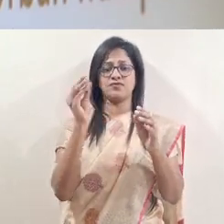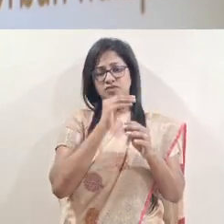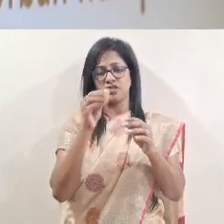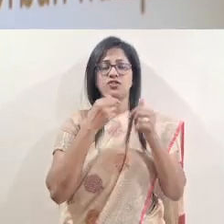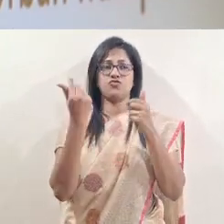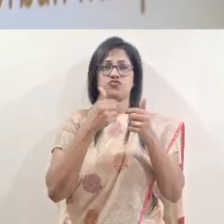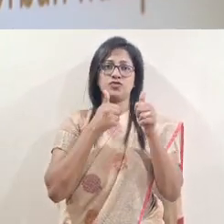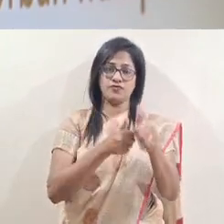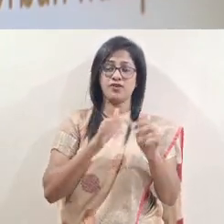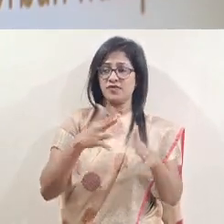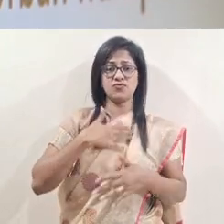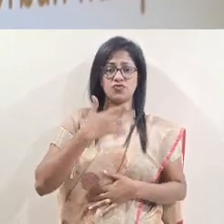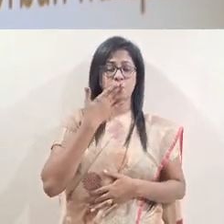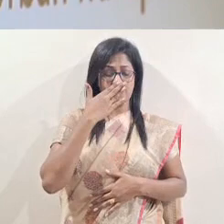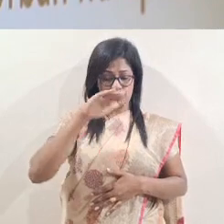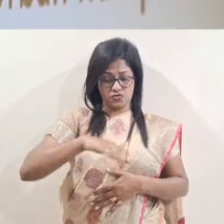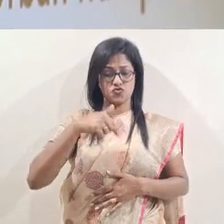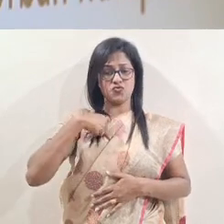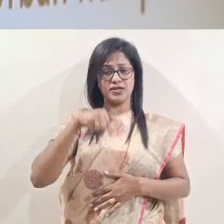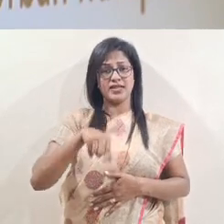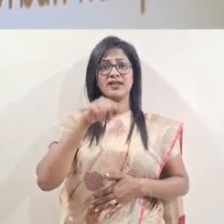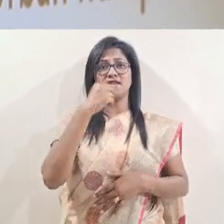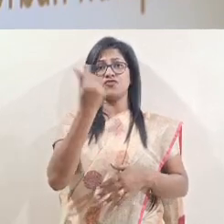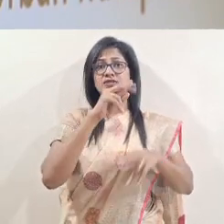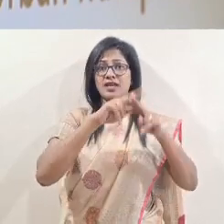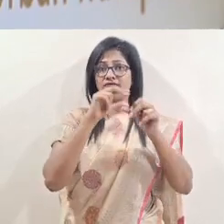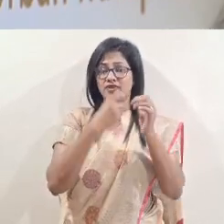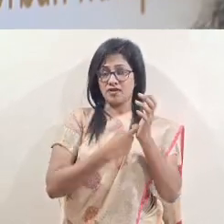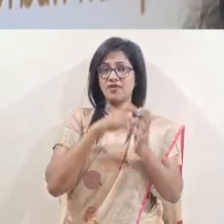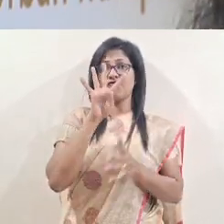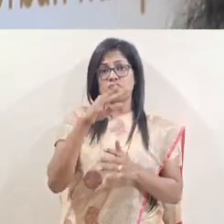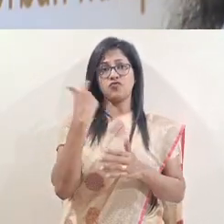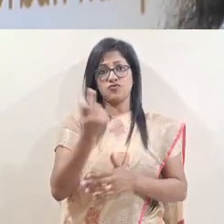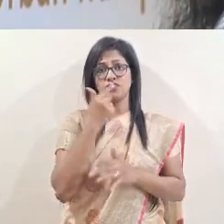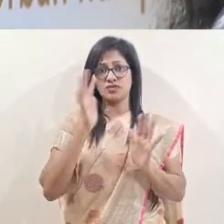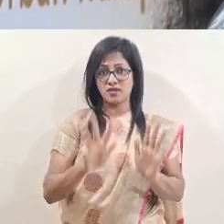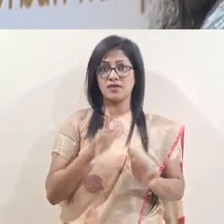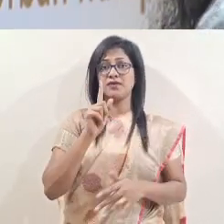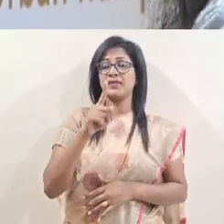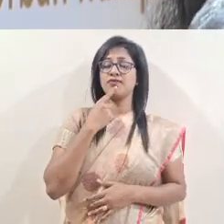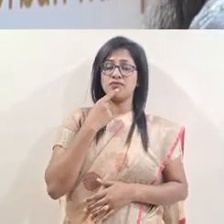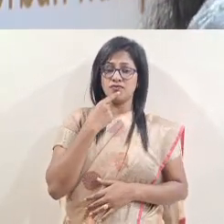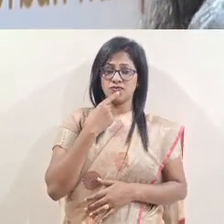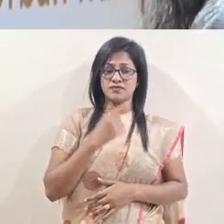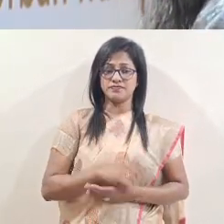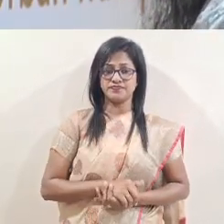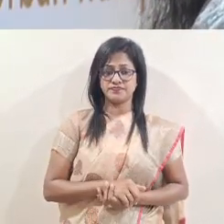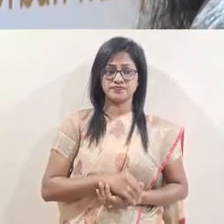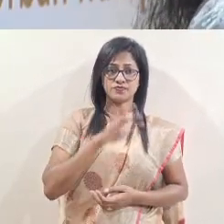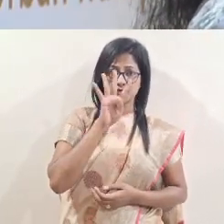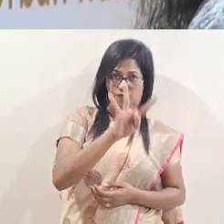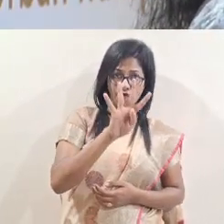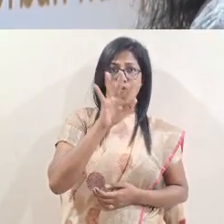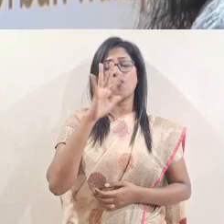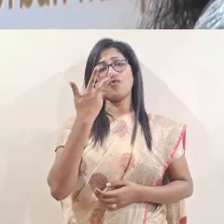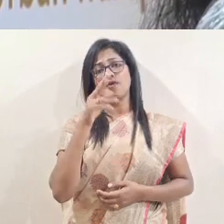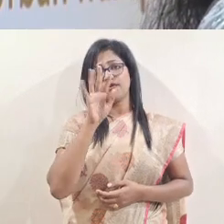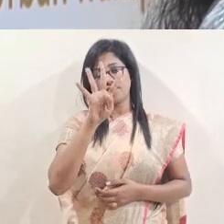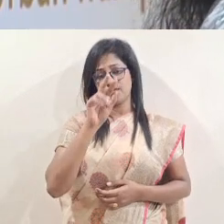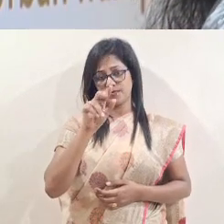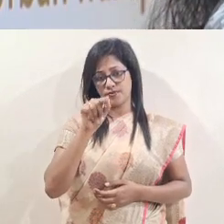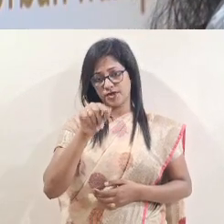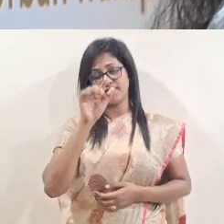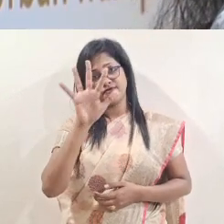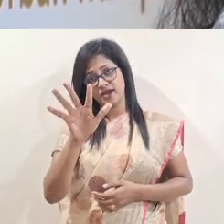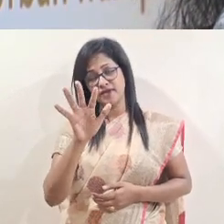the FAR4, Yeah. and because you can't really say that 4 or 4.5 which is going to